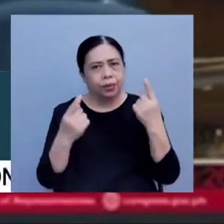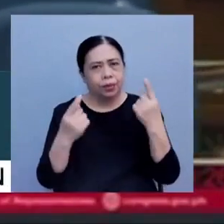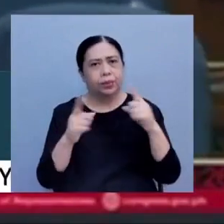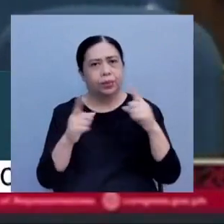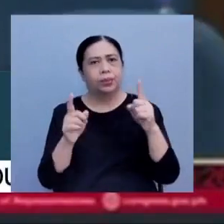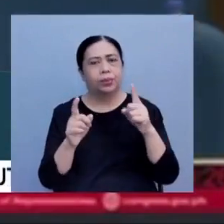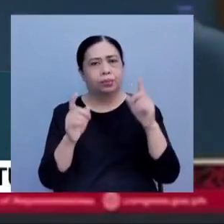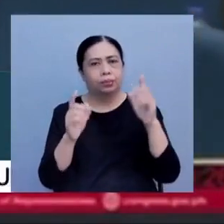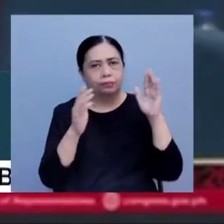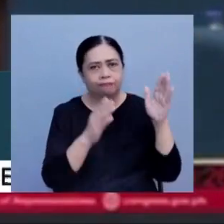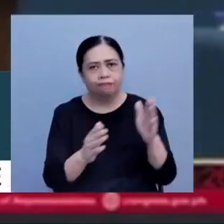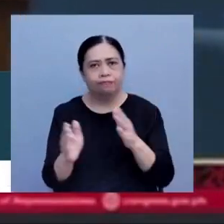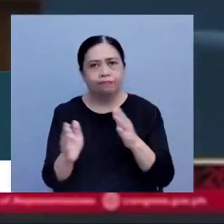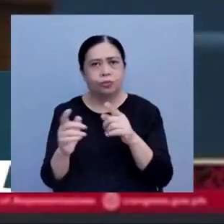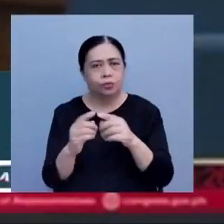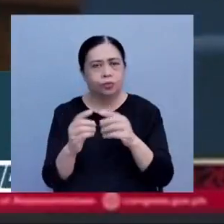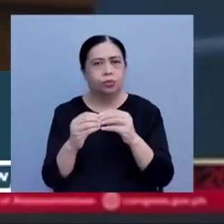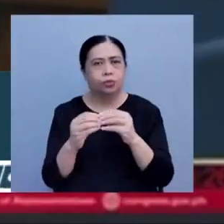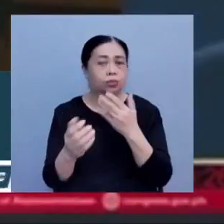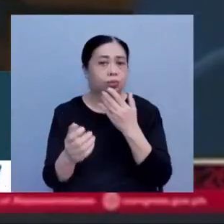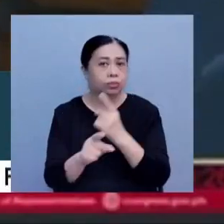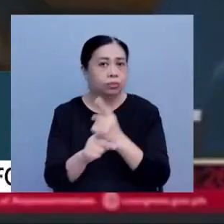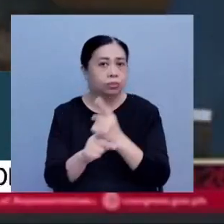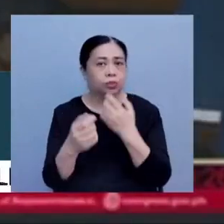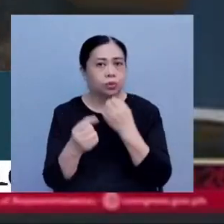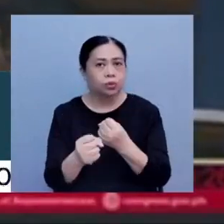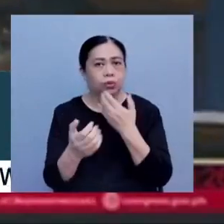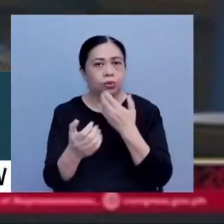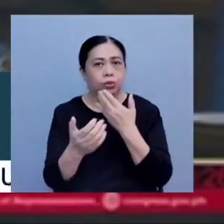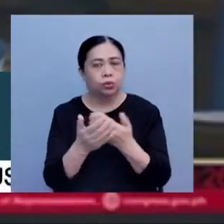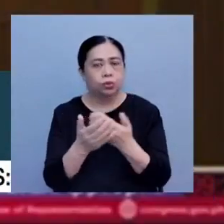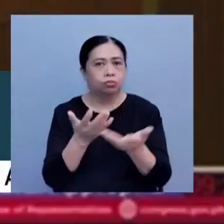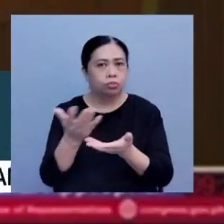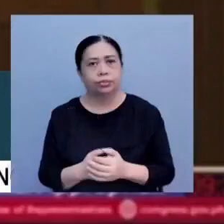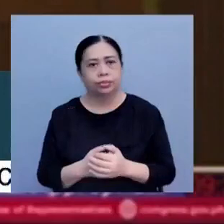a healthy and vibrant exchange.